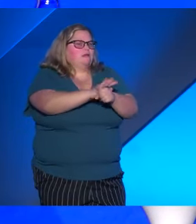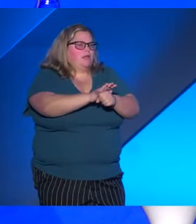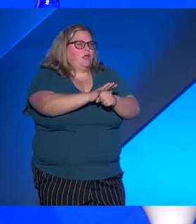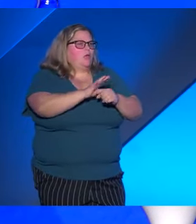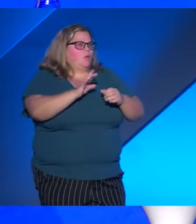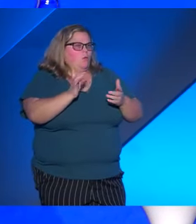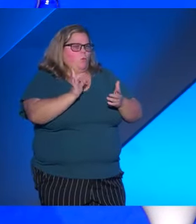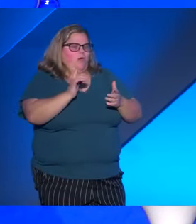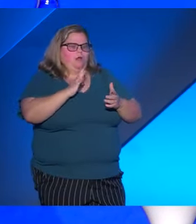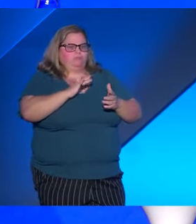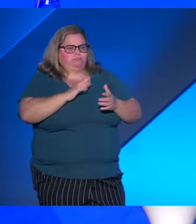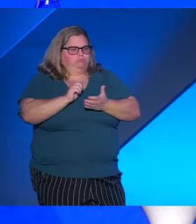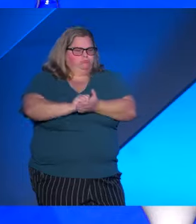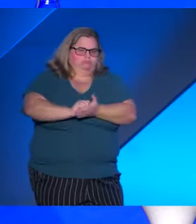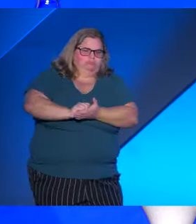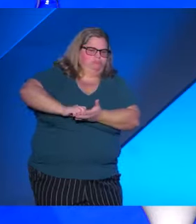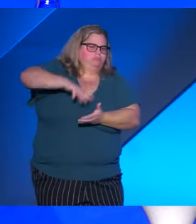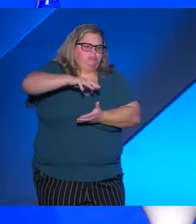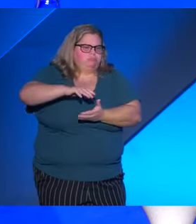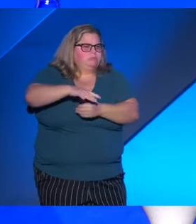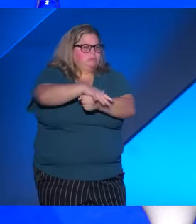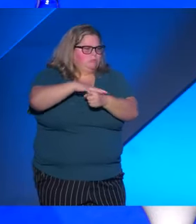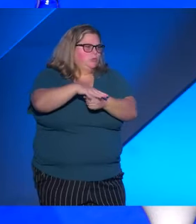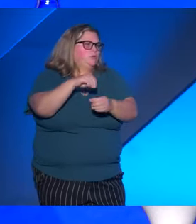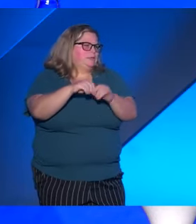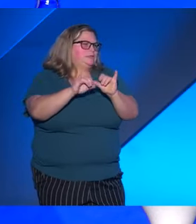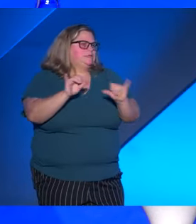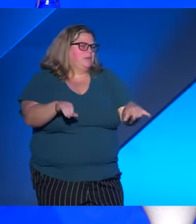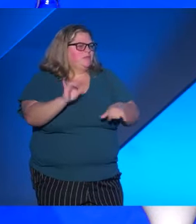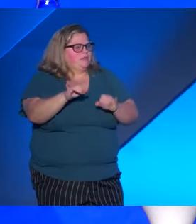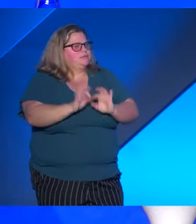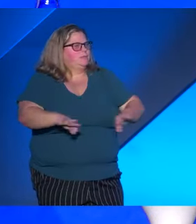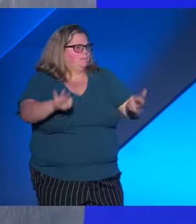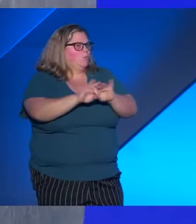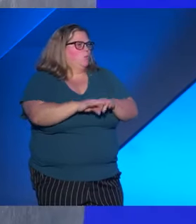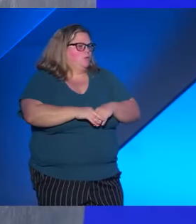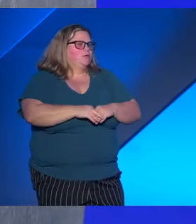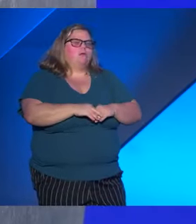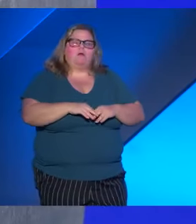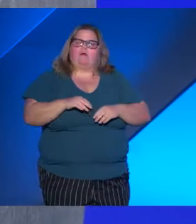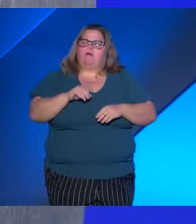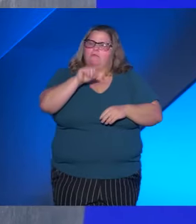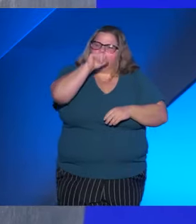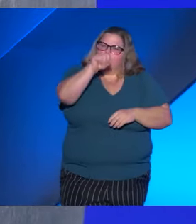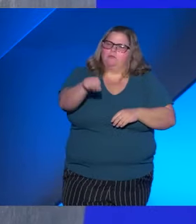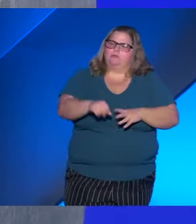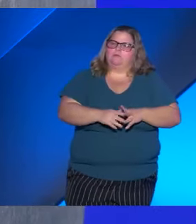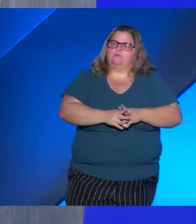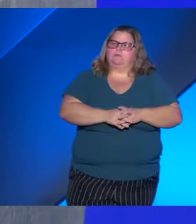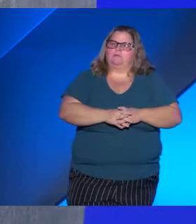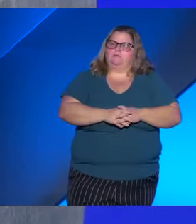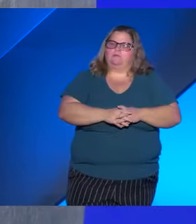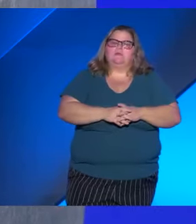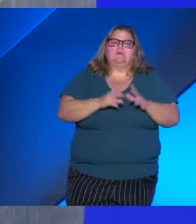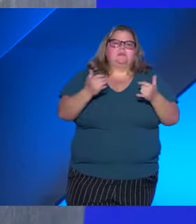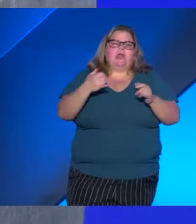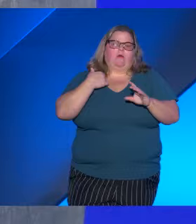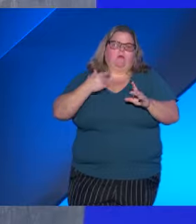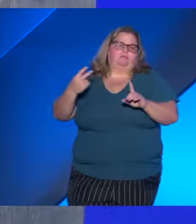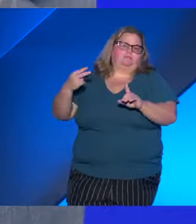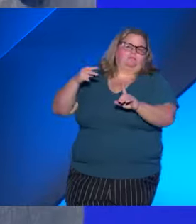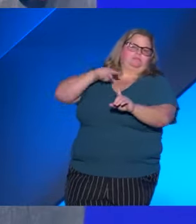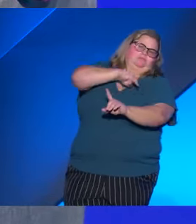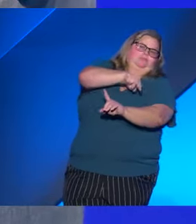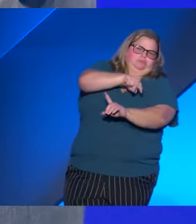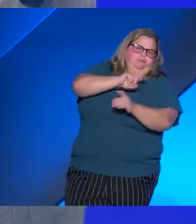gold mines that are existing. And I think that's really important. I love that. I'm gonna look at the other side of things now.